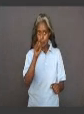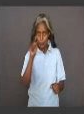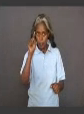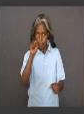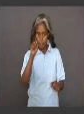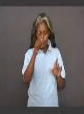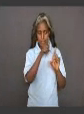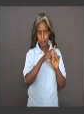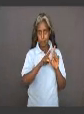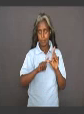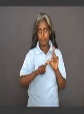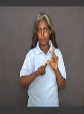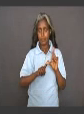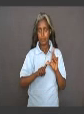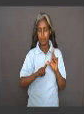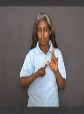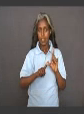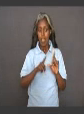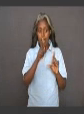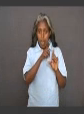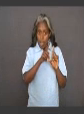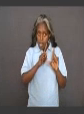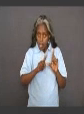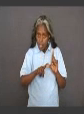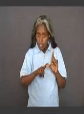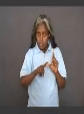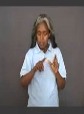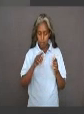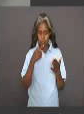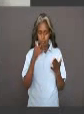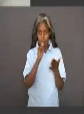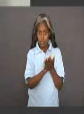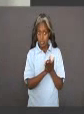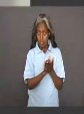45-degree angle are angles that are